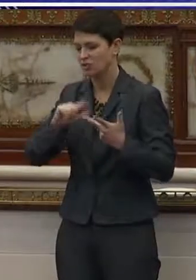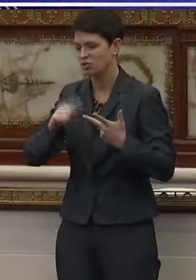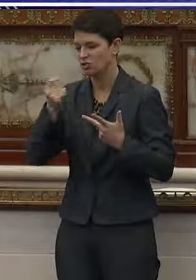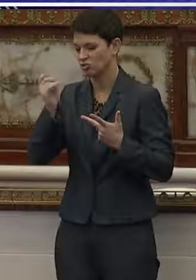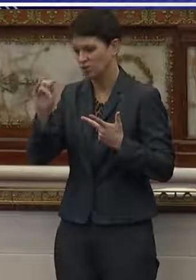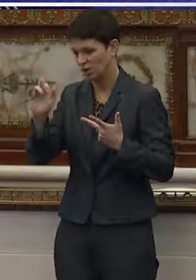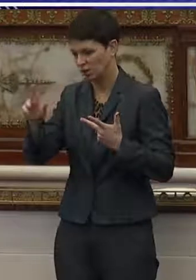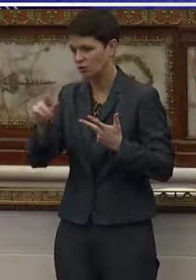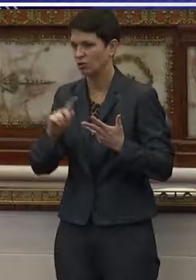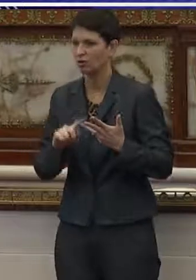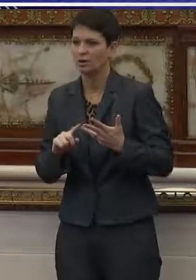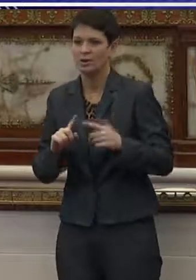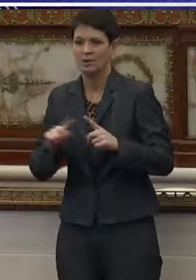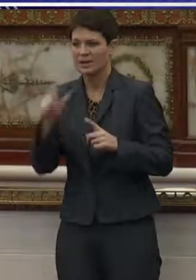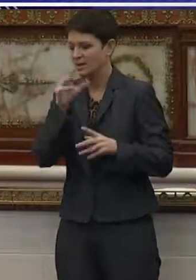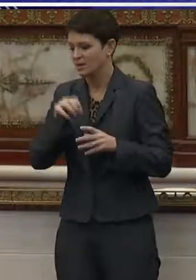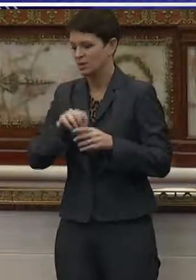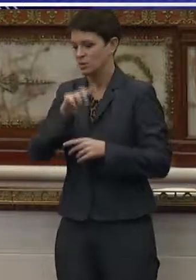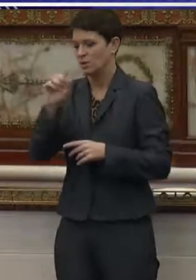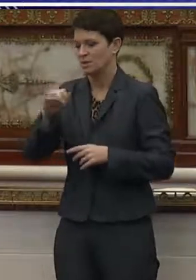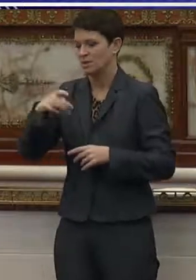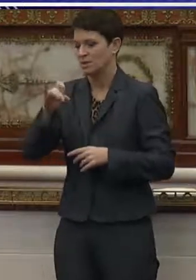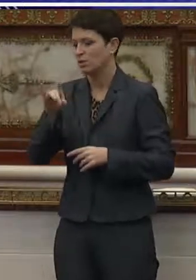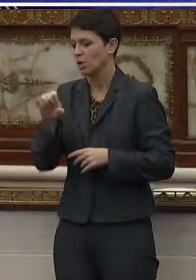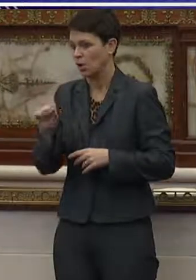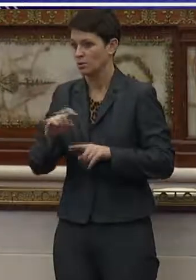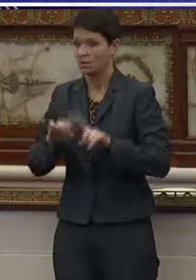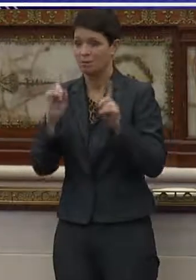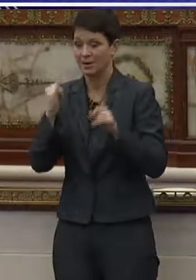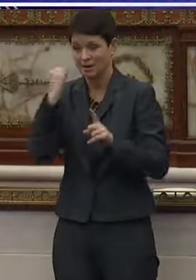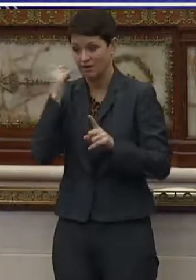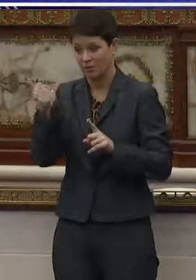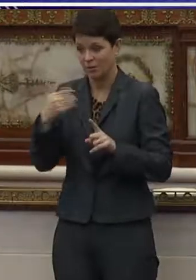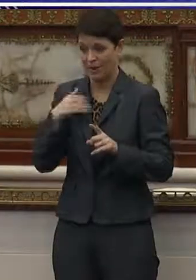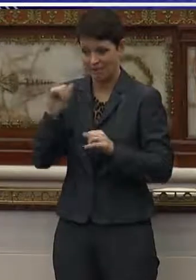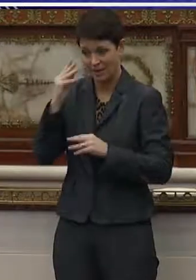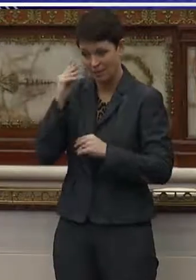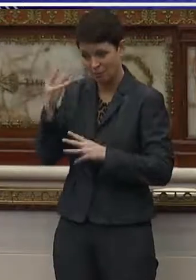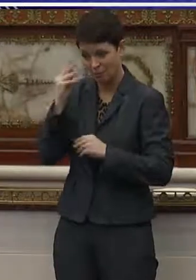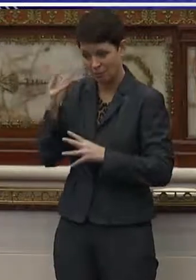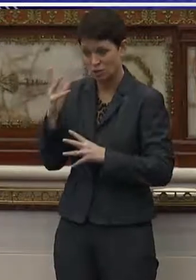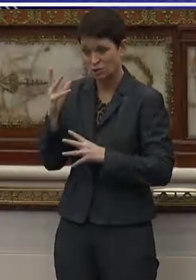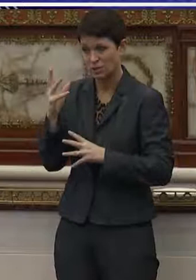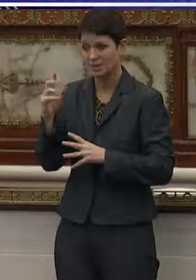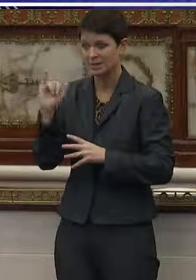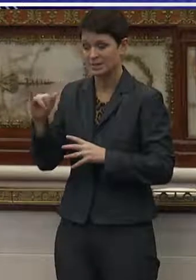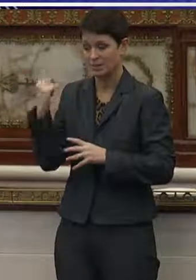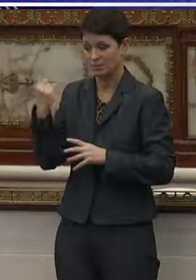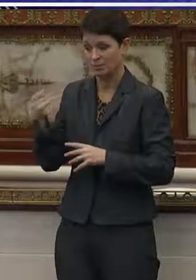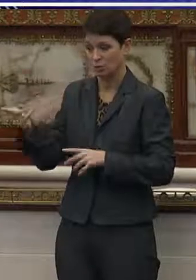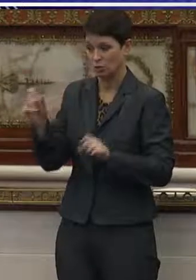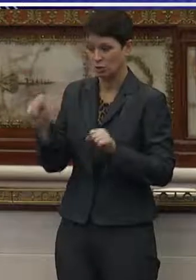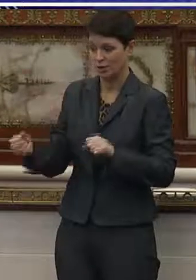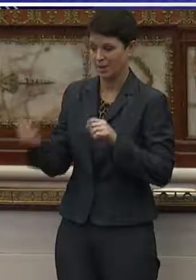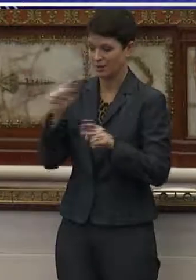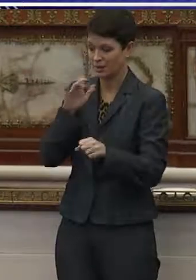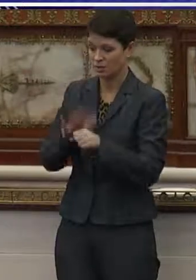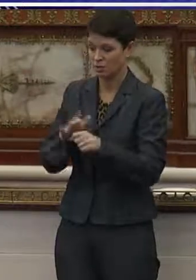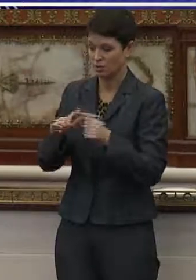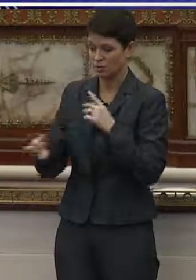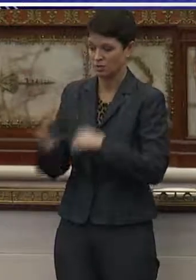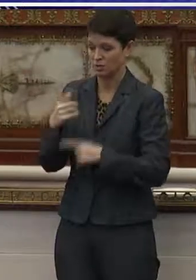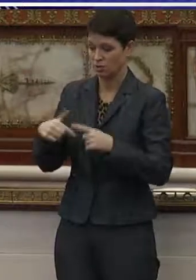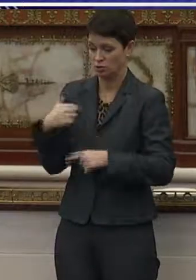gender, but it doesn't cover zip codes. But if you have that information, is that something that you could commit to